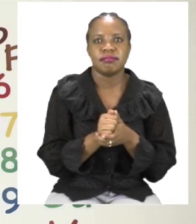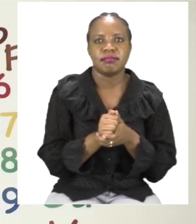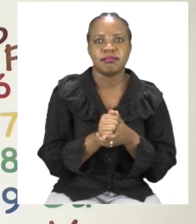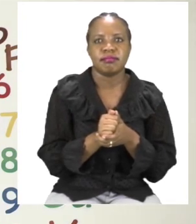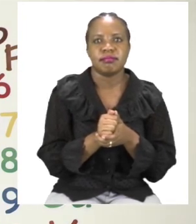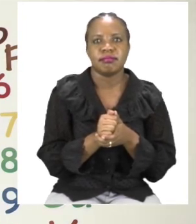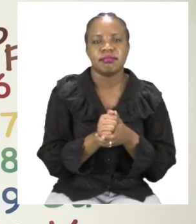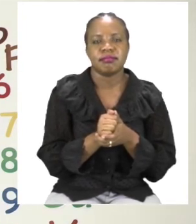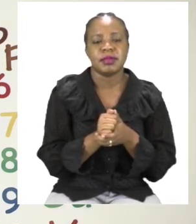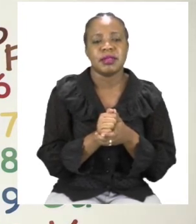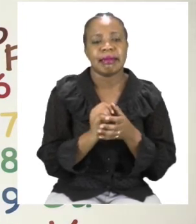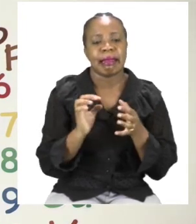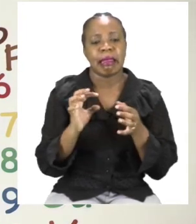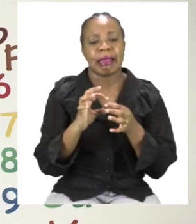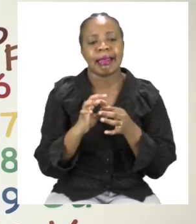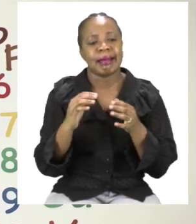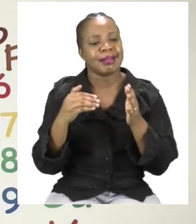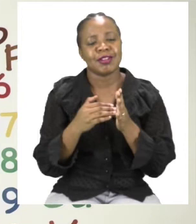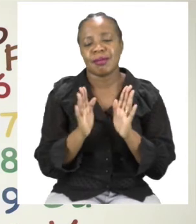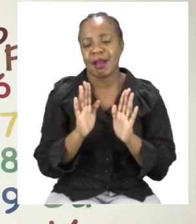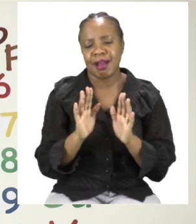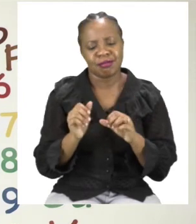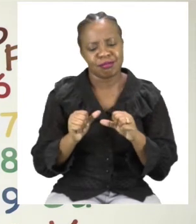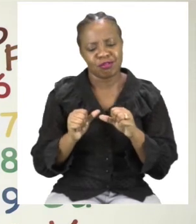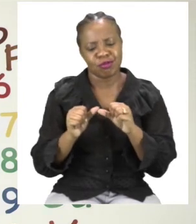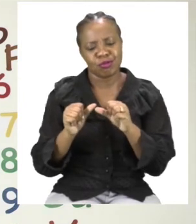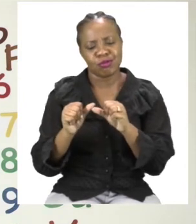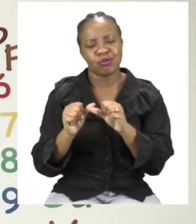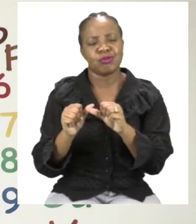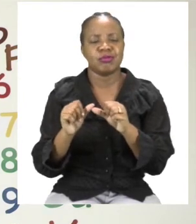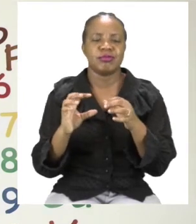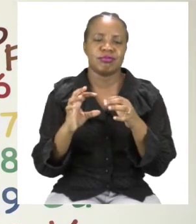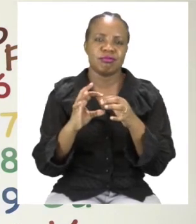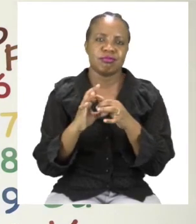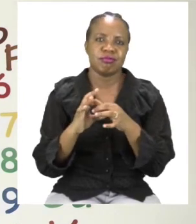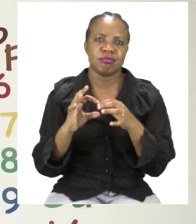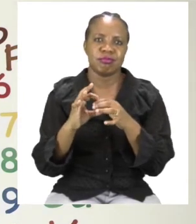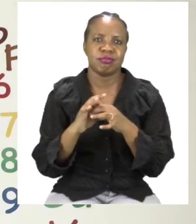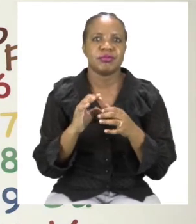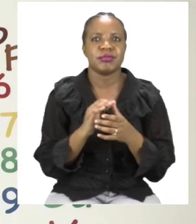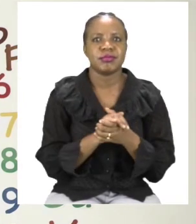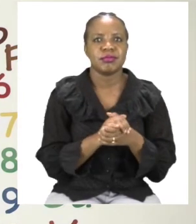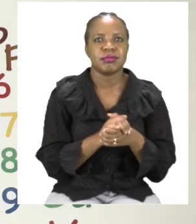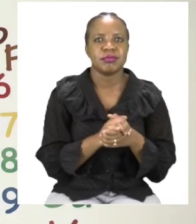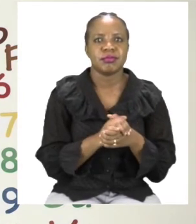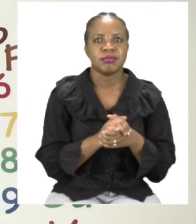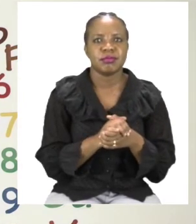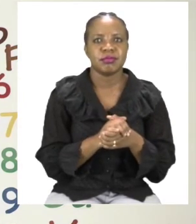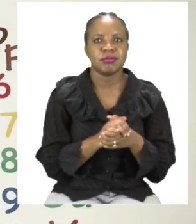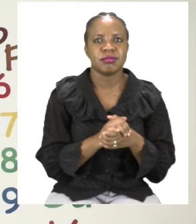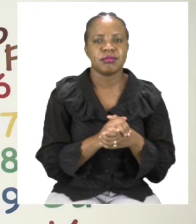But the chain doesn't stop there, so we need to continue. So now that we have our